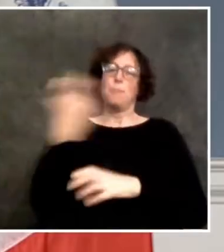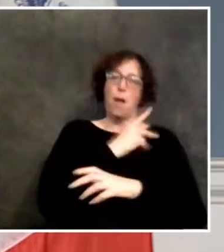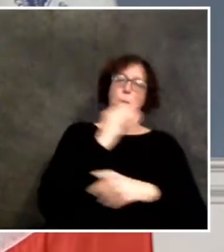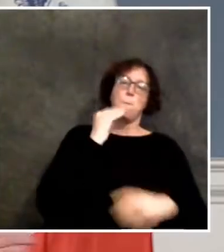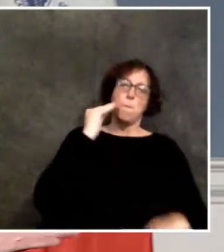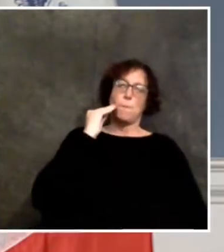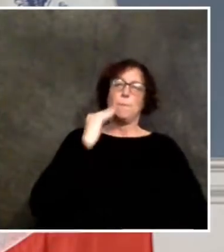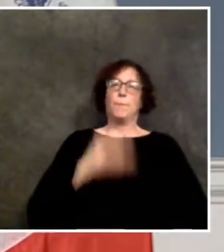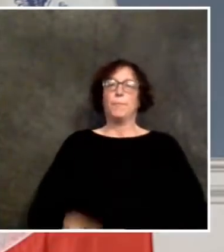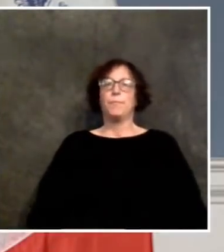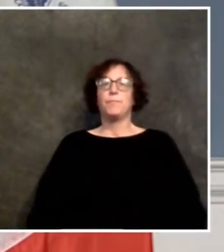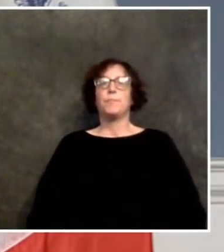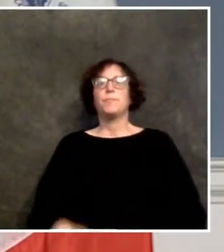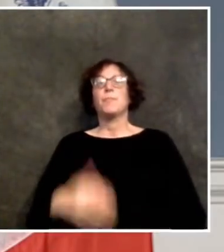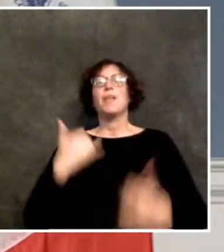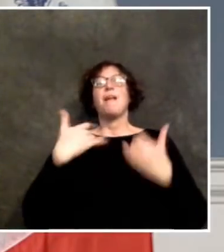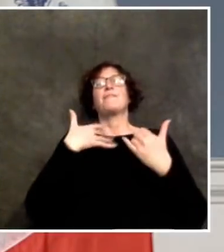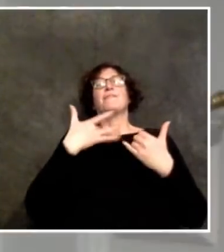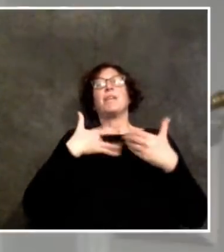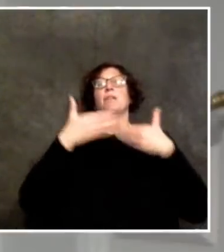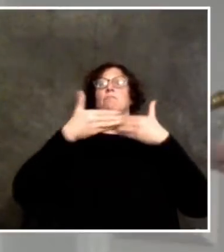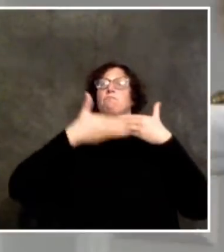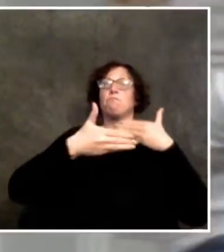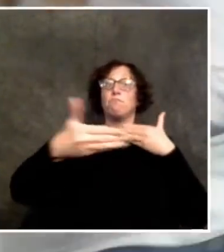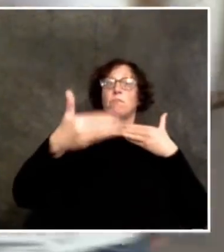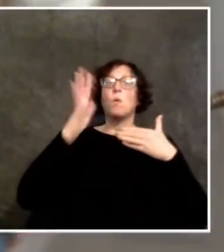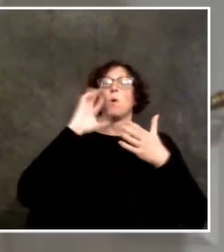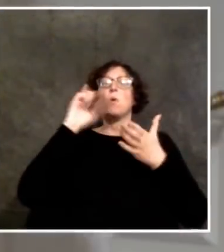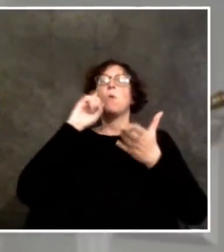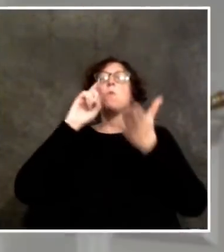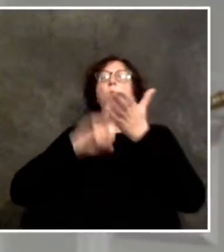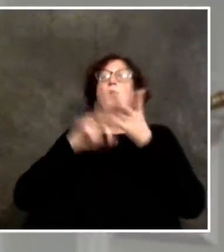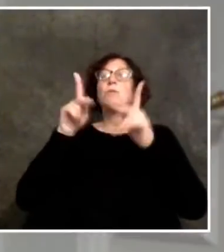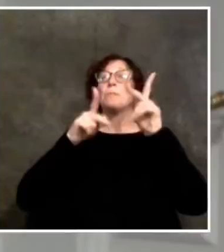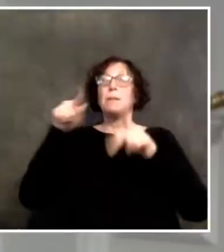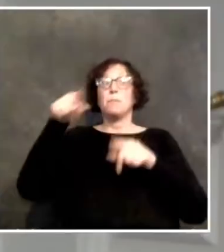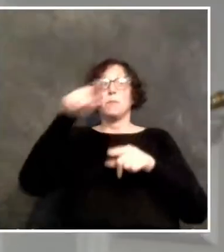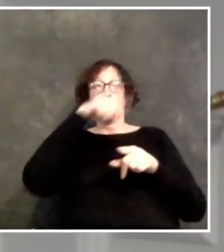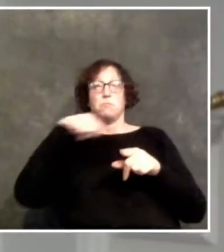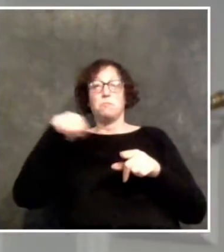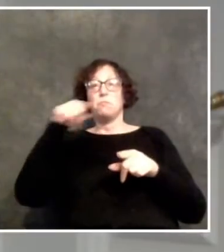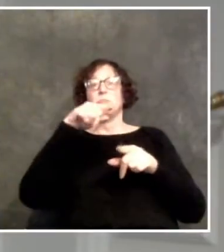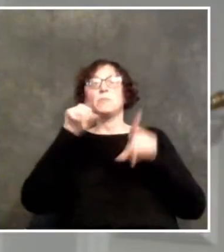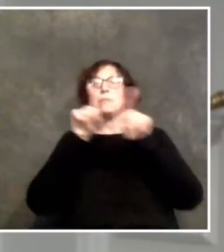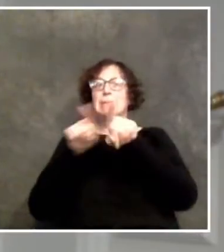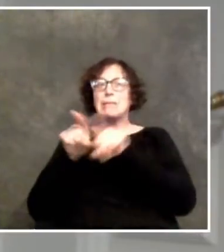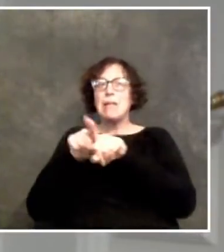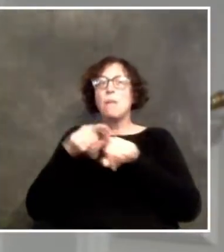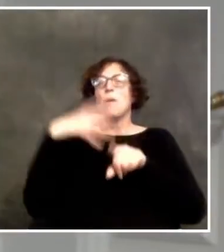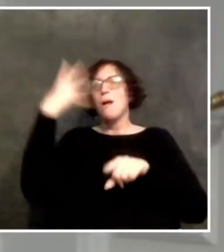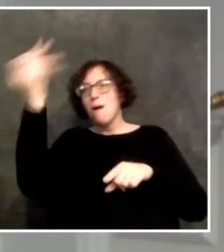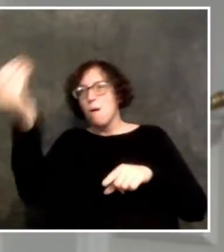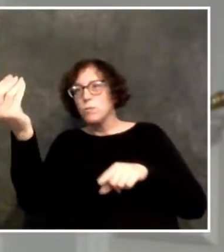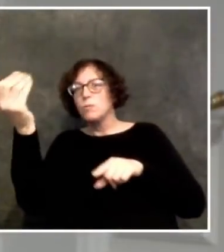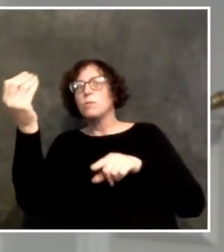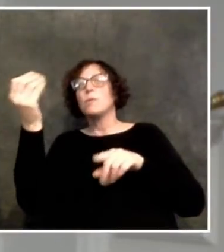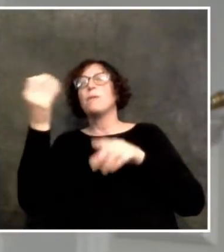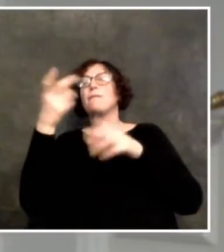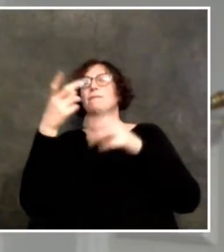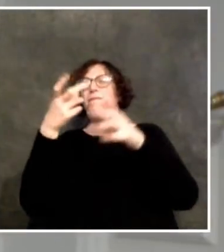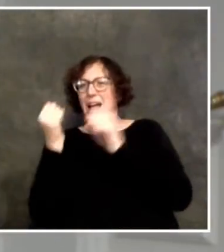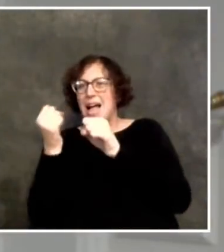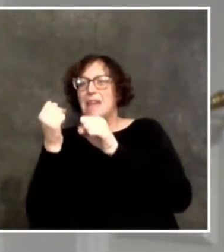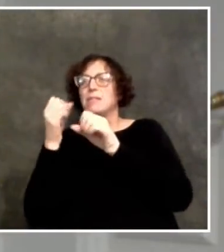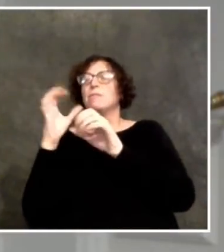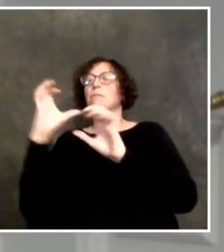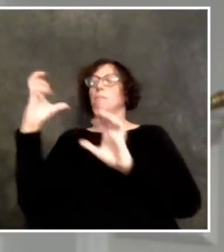same things. I agree, Mr. Mayor. It is a message that we have been sort of